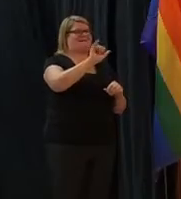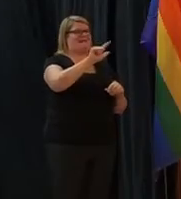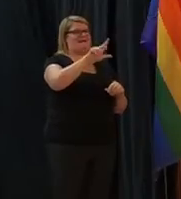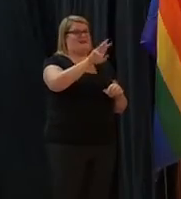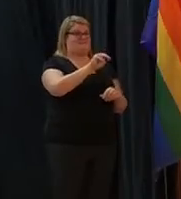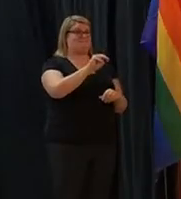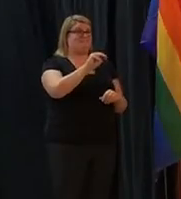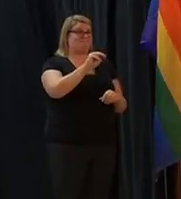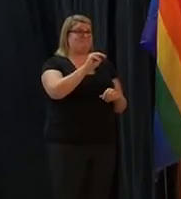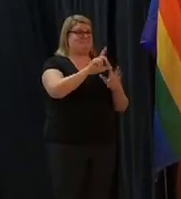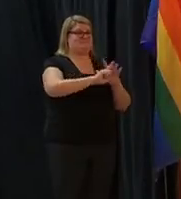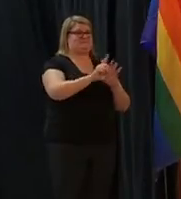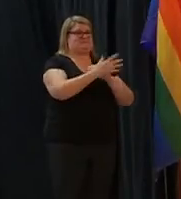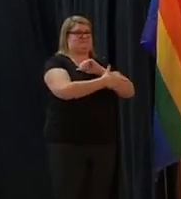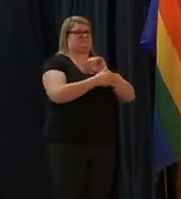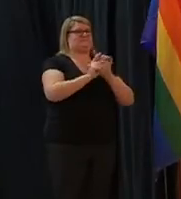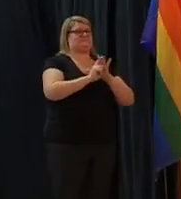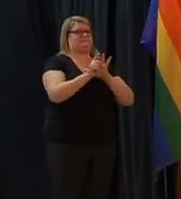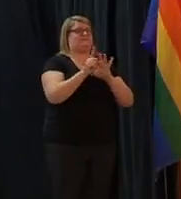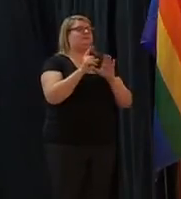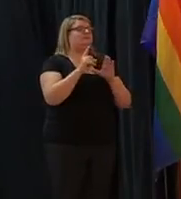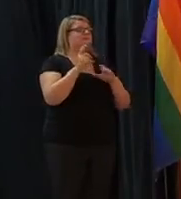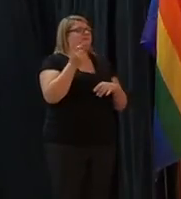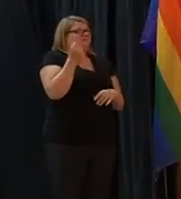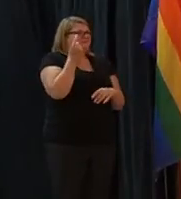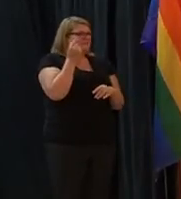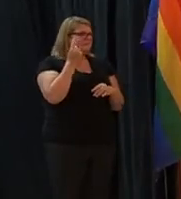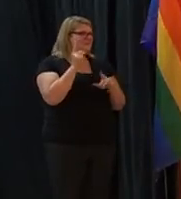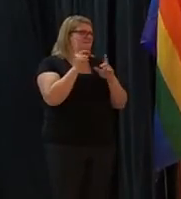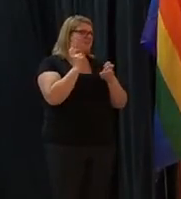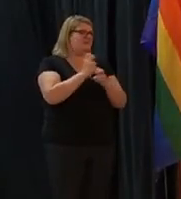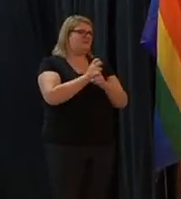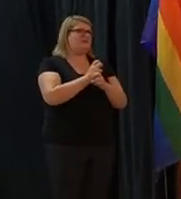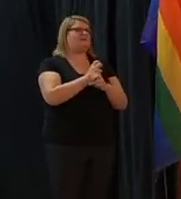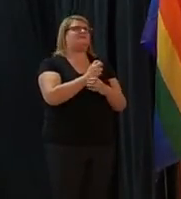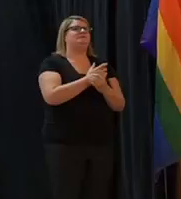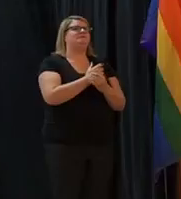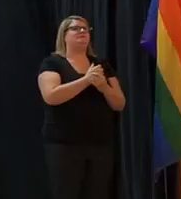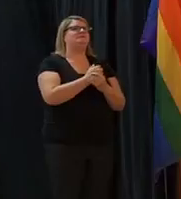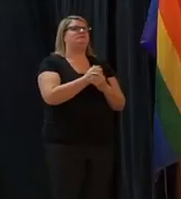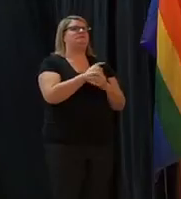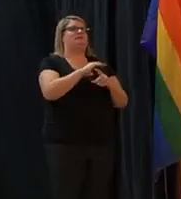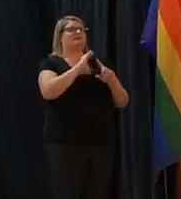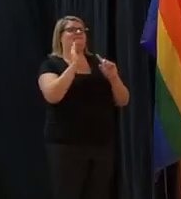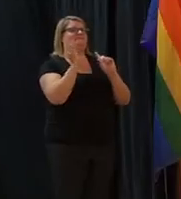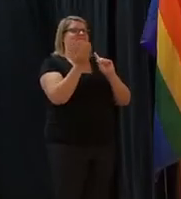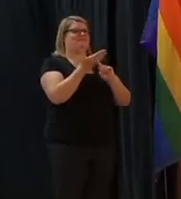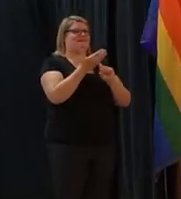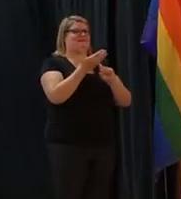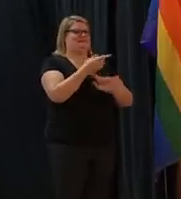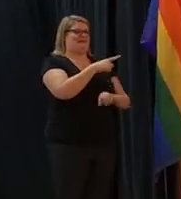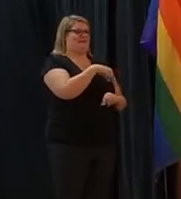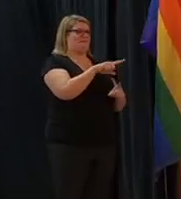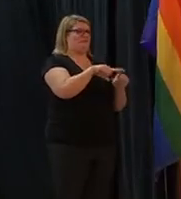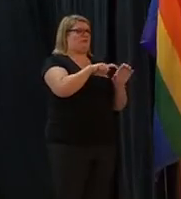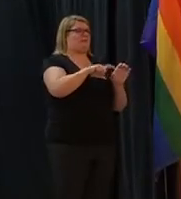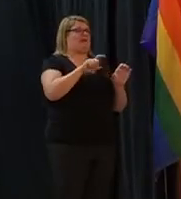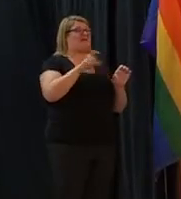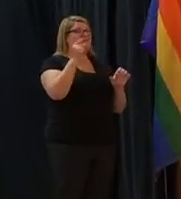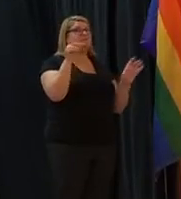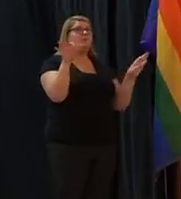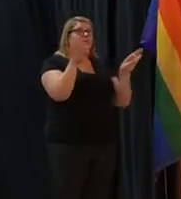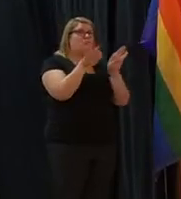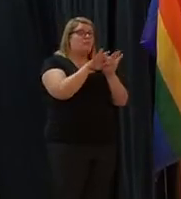seekers, but at the same time, it's very hard to convince them to come out. They need to come